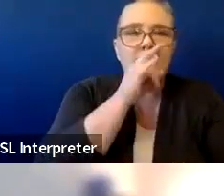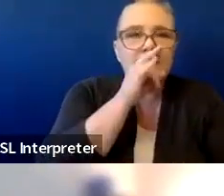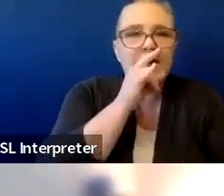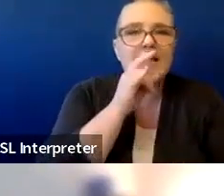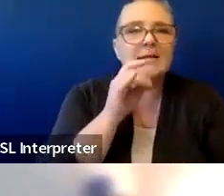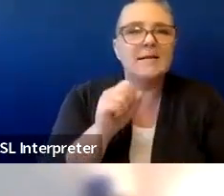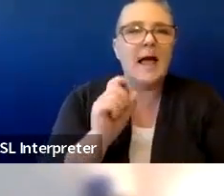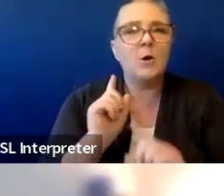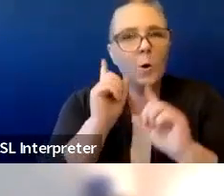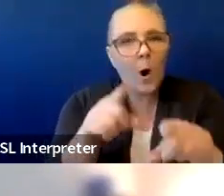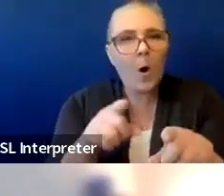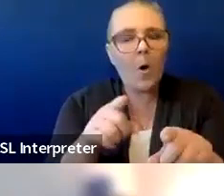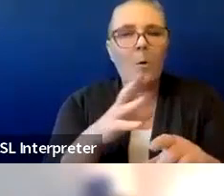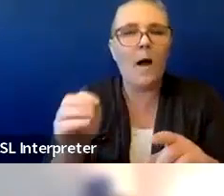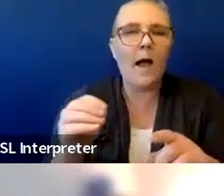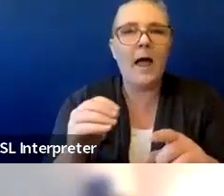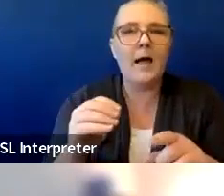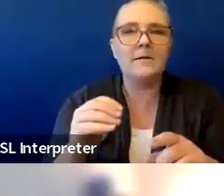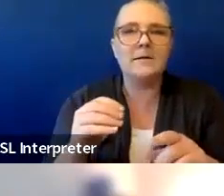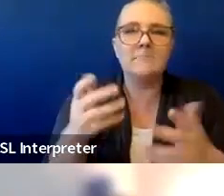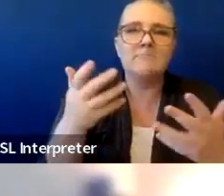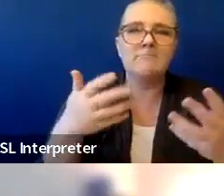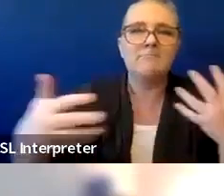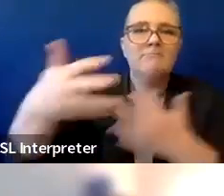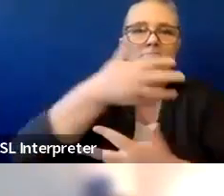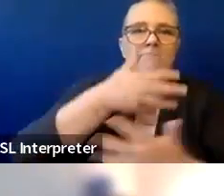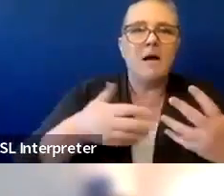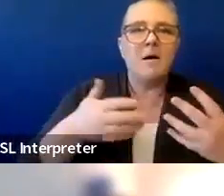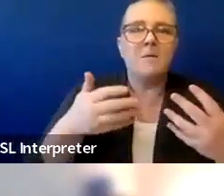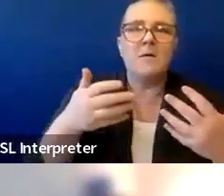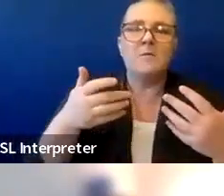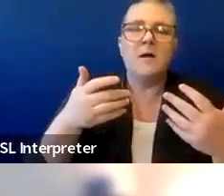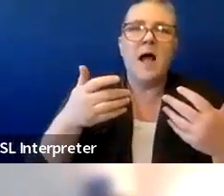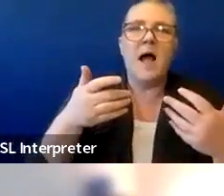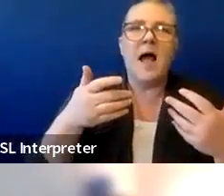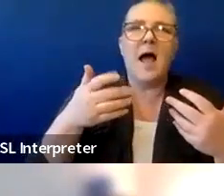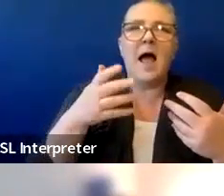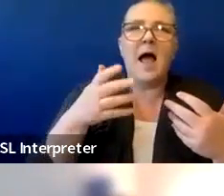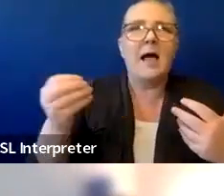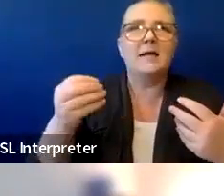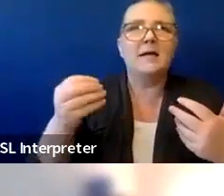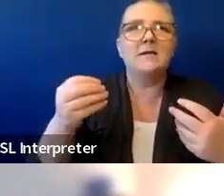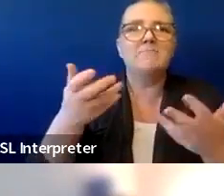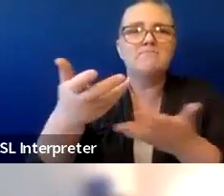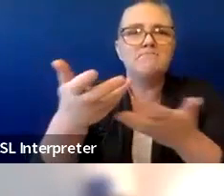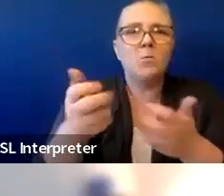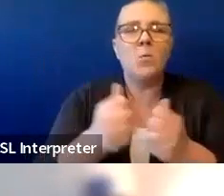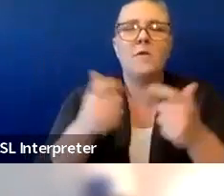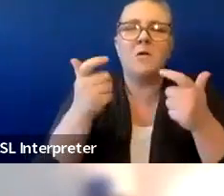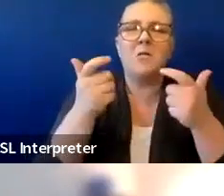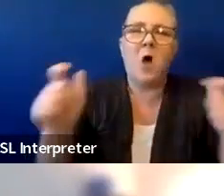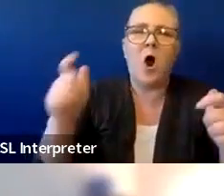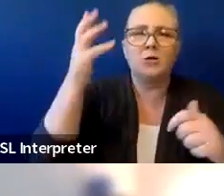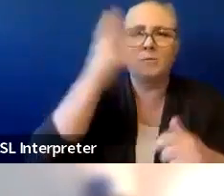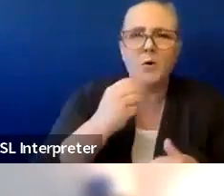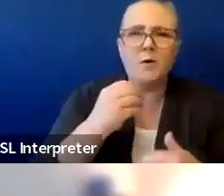out and expose themselves to such a large, beautiful animal and learn how to feel